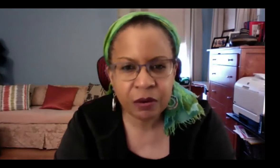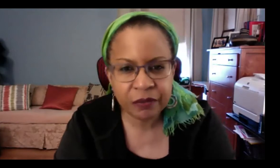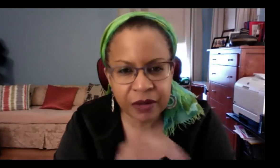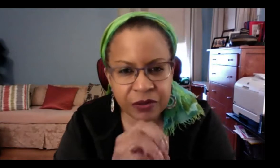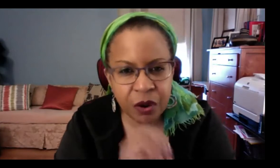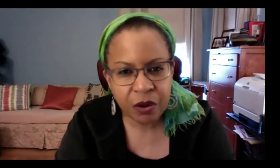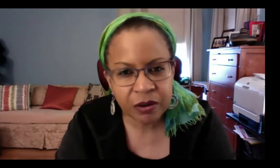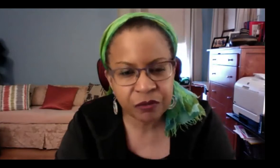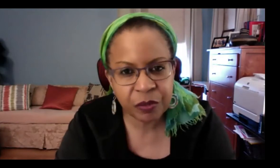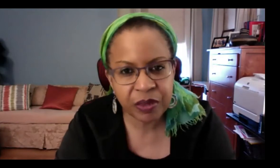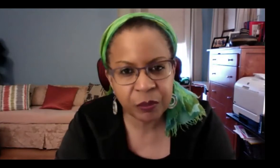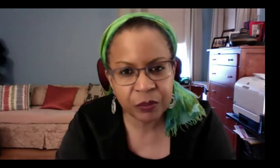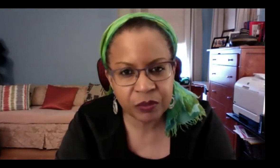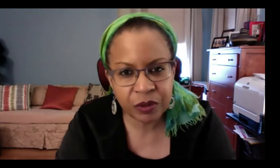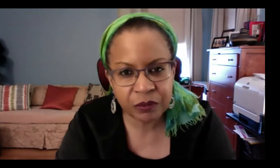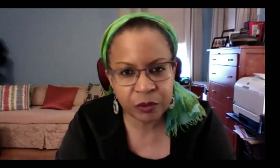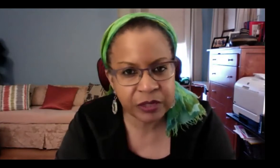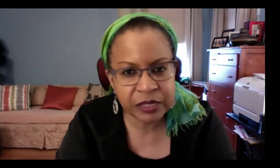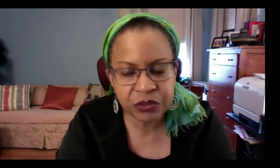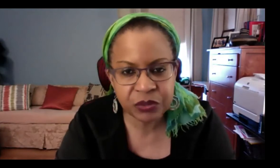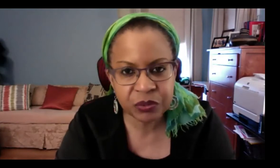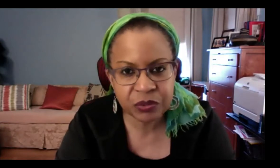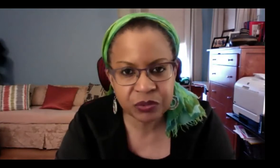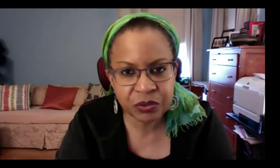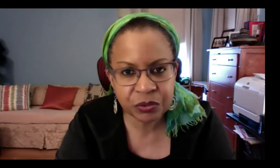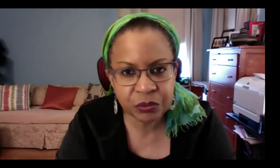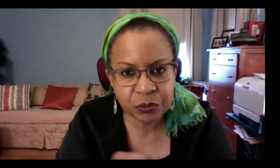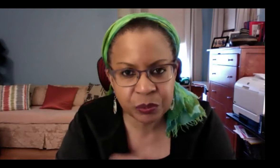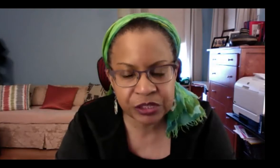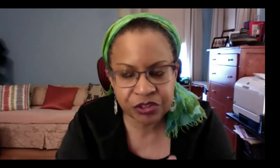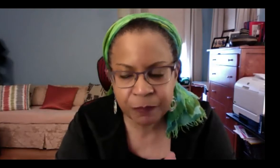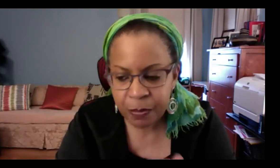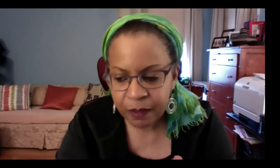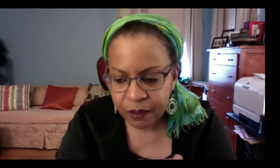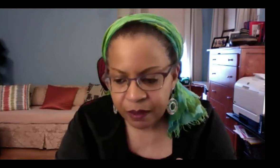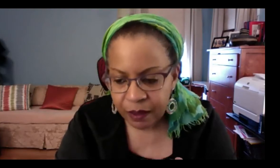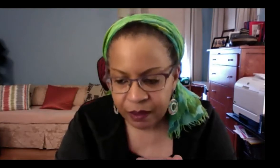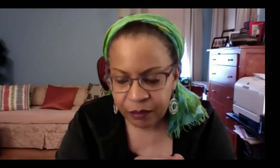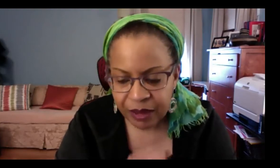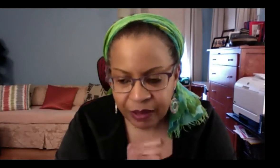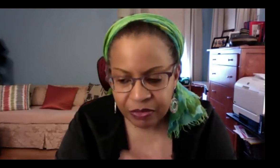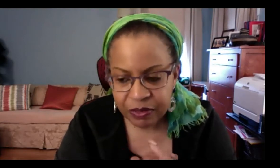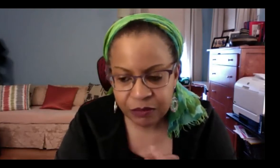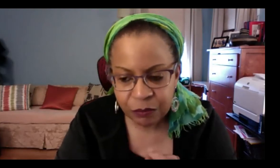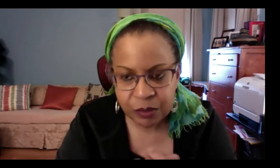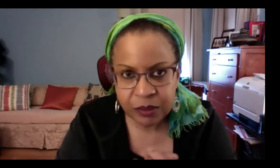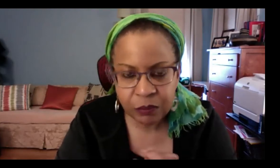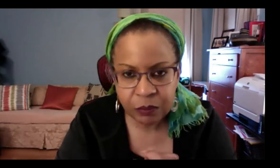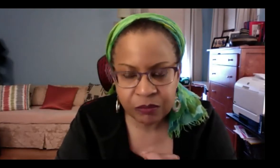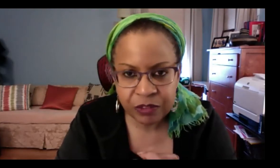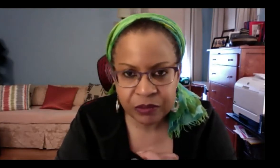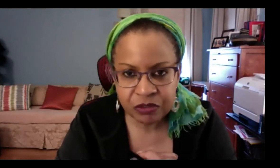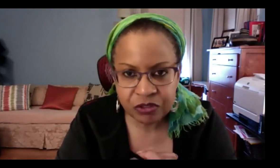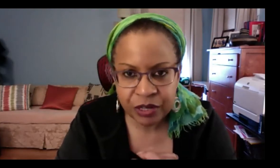is hard for them, for any student to reach. I think for me,